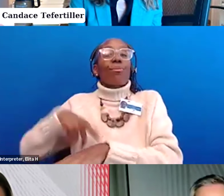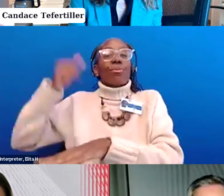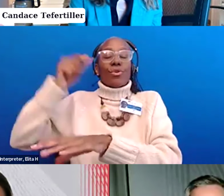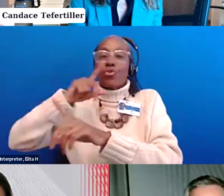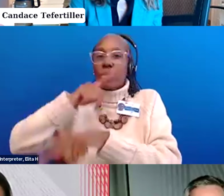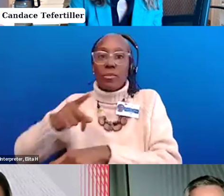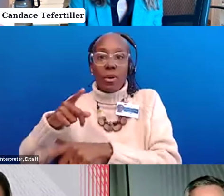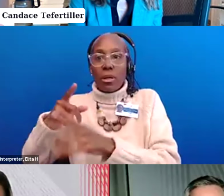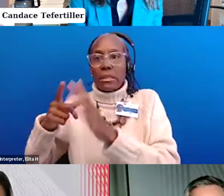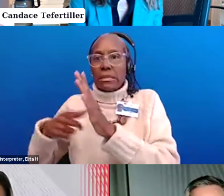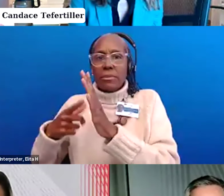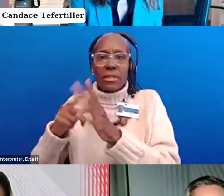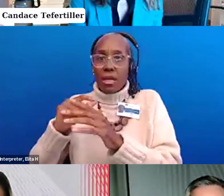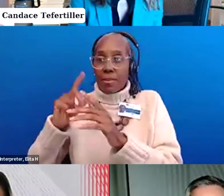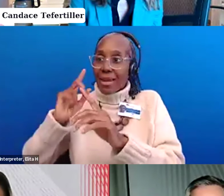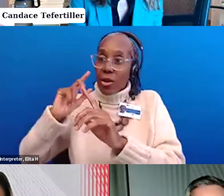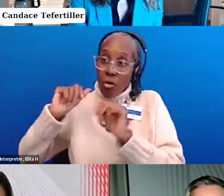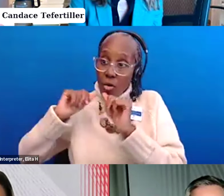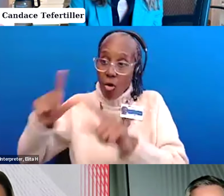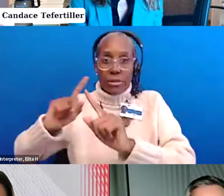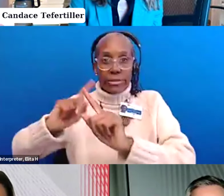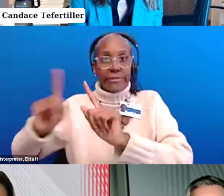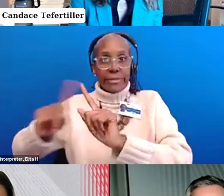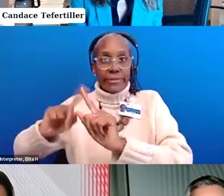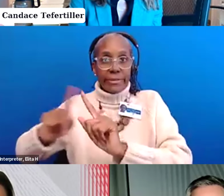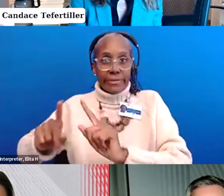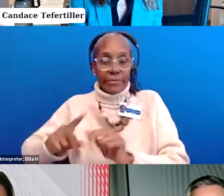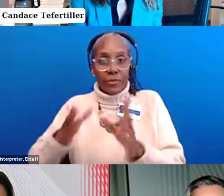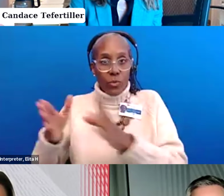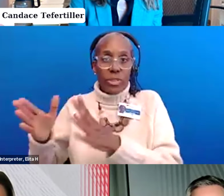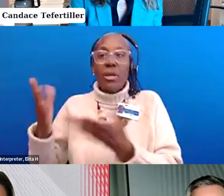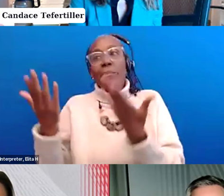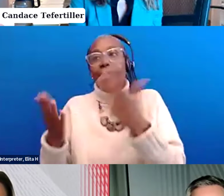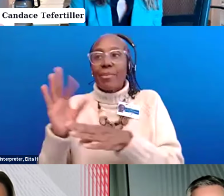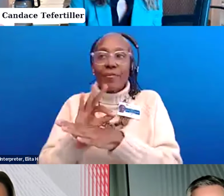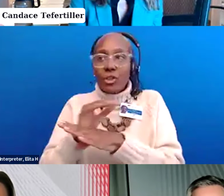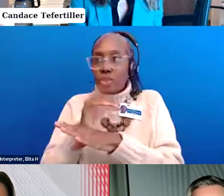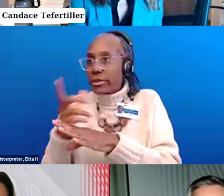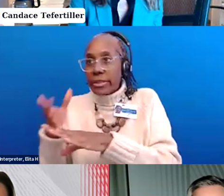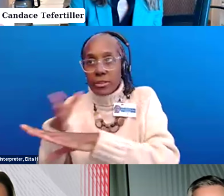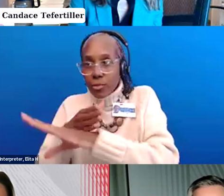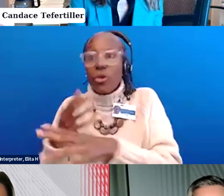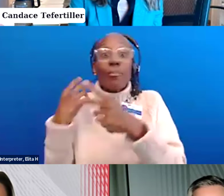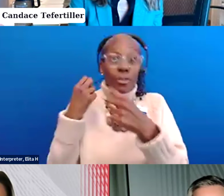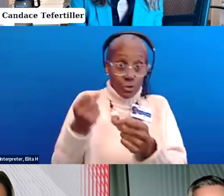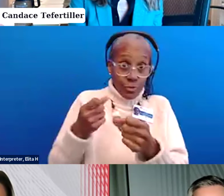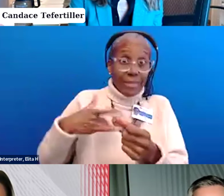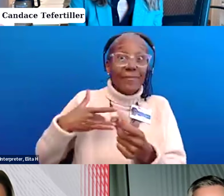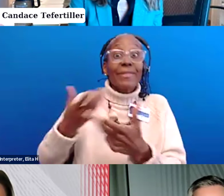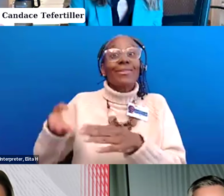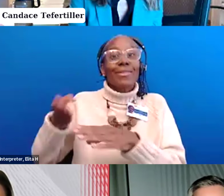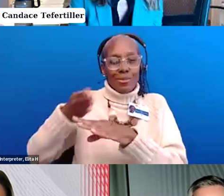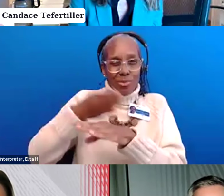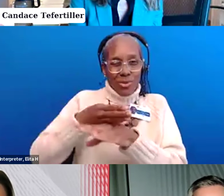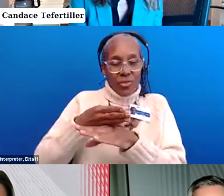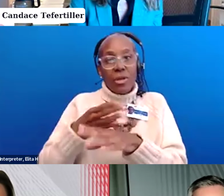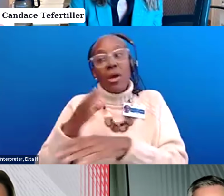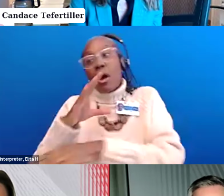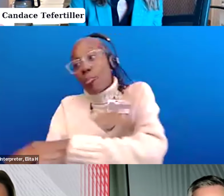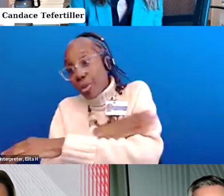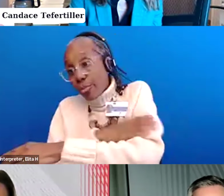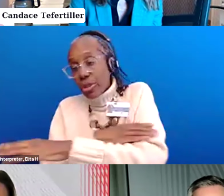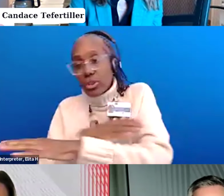not respond in all ways. Perhaps their function doesn't improve, but their strength and their sensation does improve. Their blood pressure,